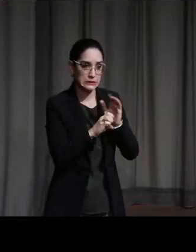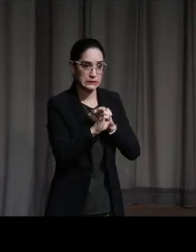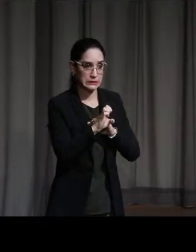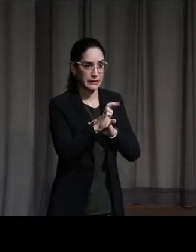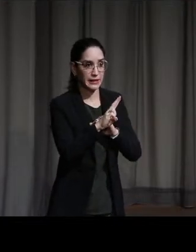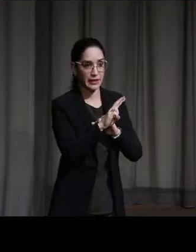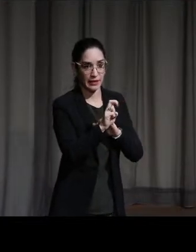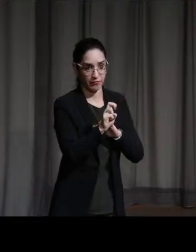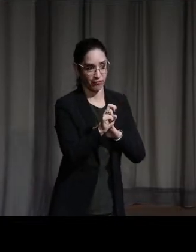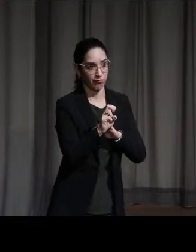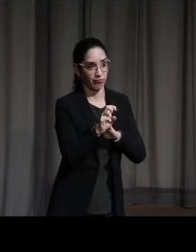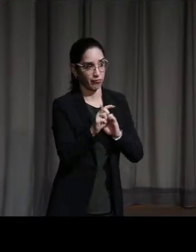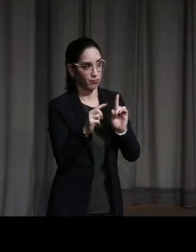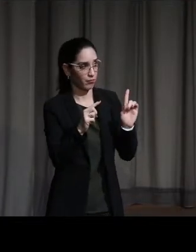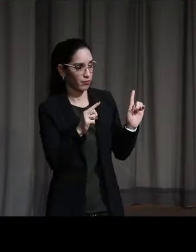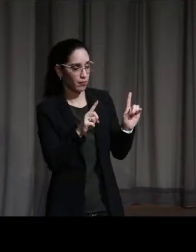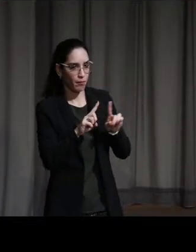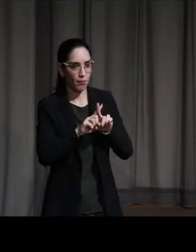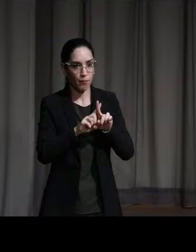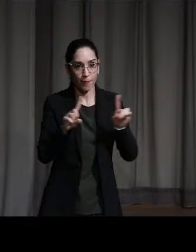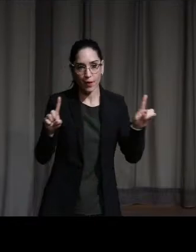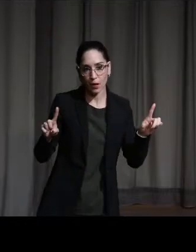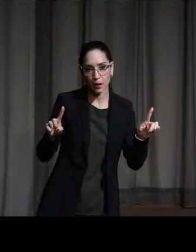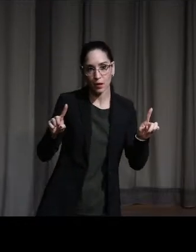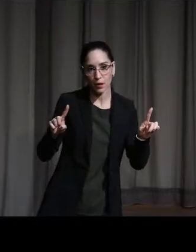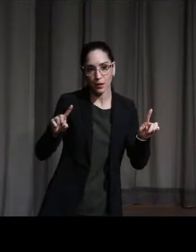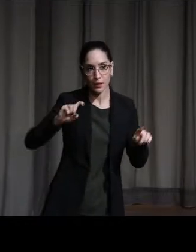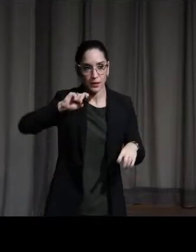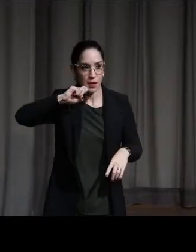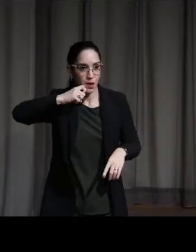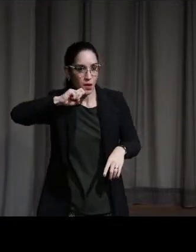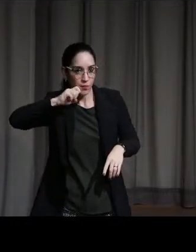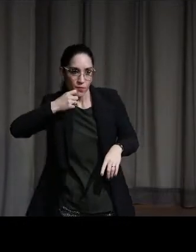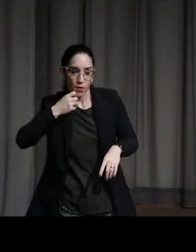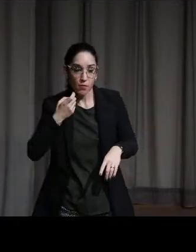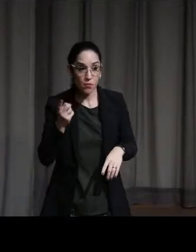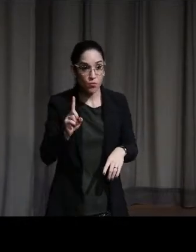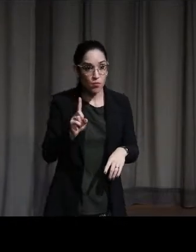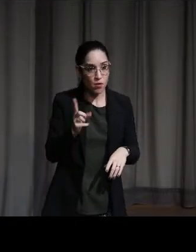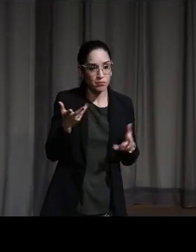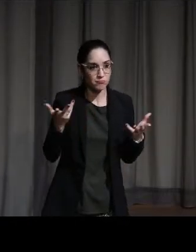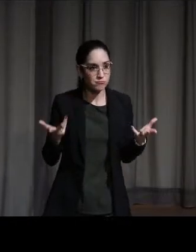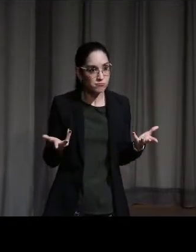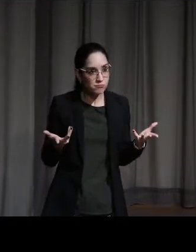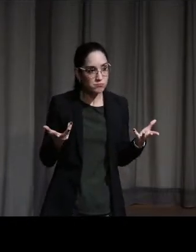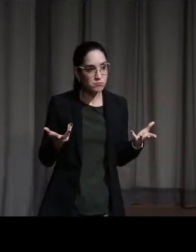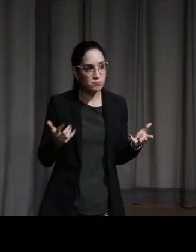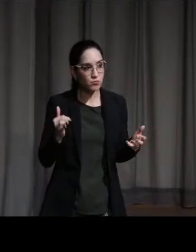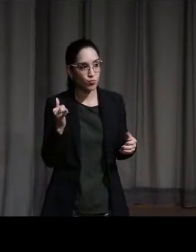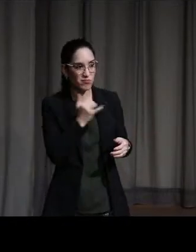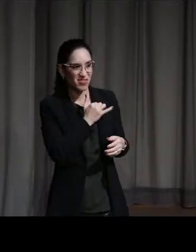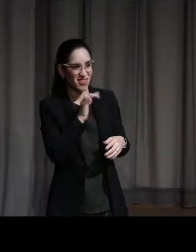sin. Where is the apple? And, you know, we have all these kind of Goya-ish